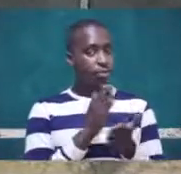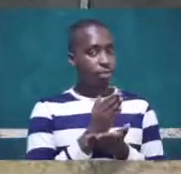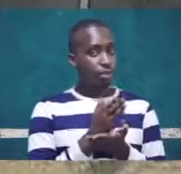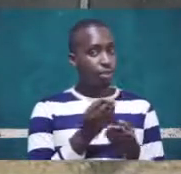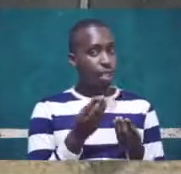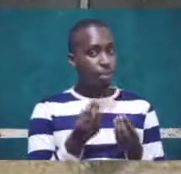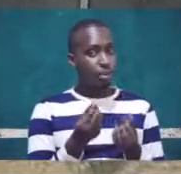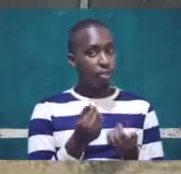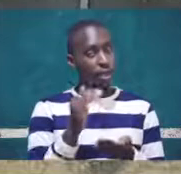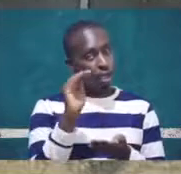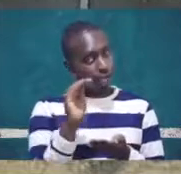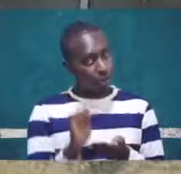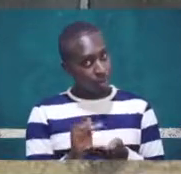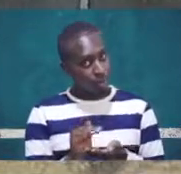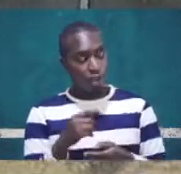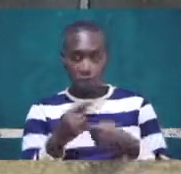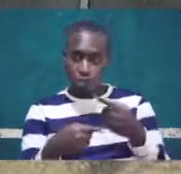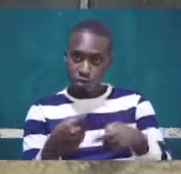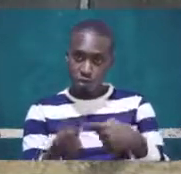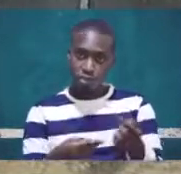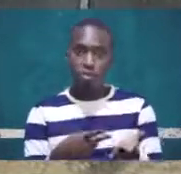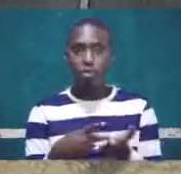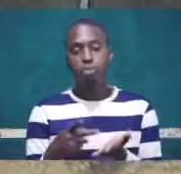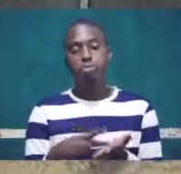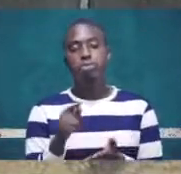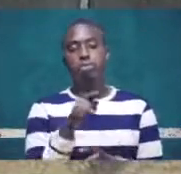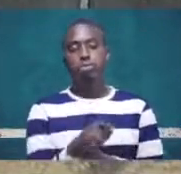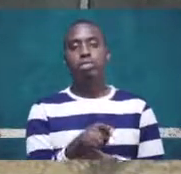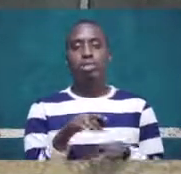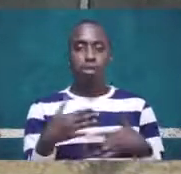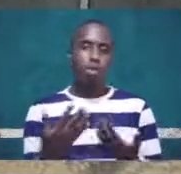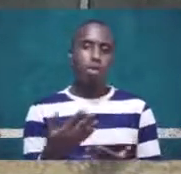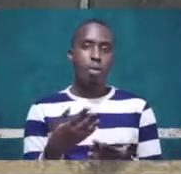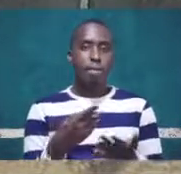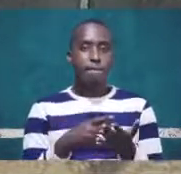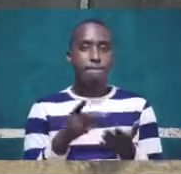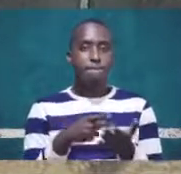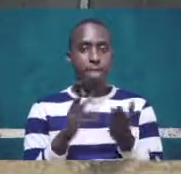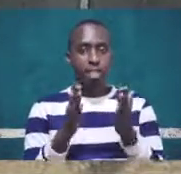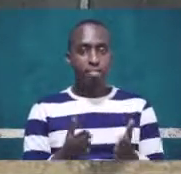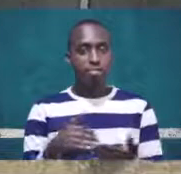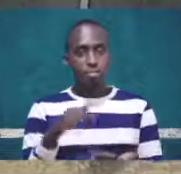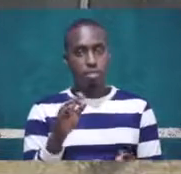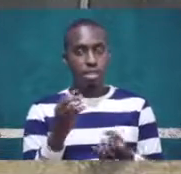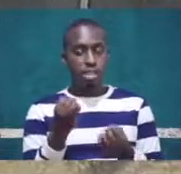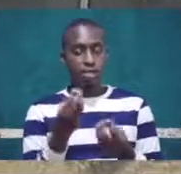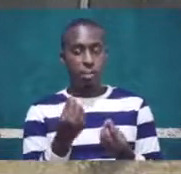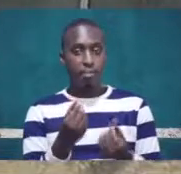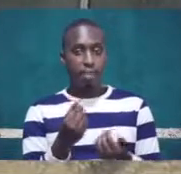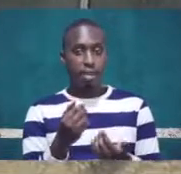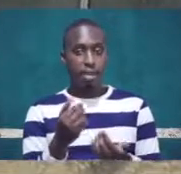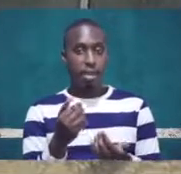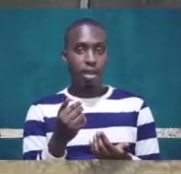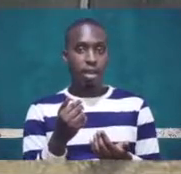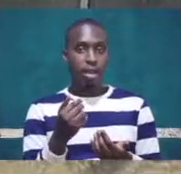price reduces, continues buying it or buys more of the, when the price falls, he